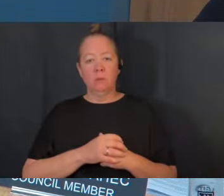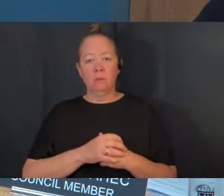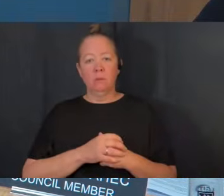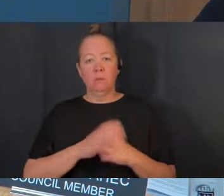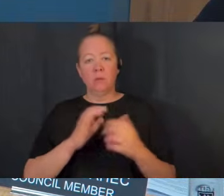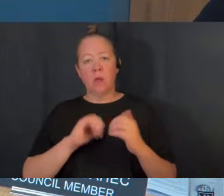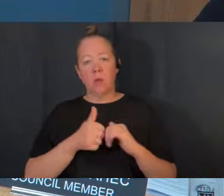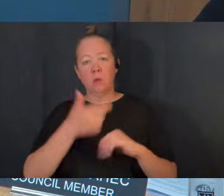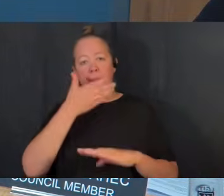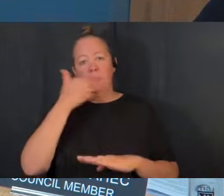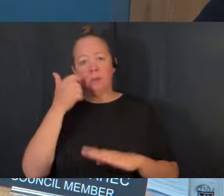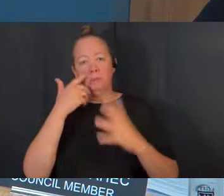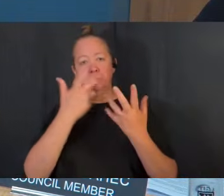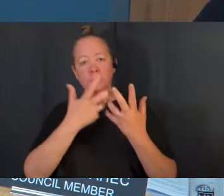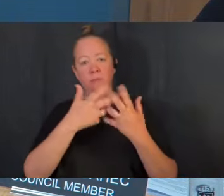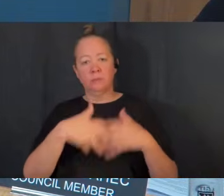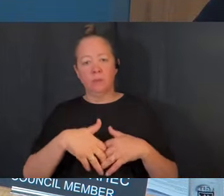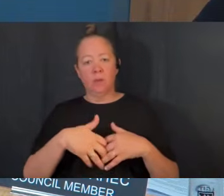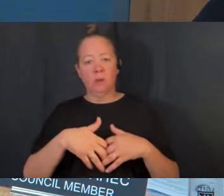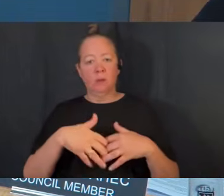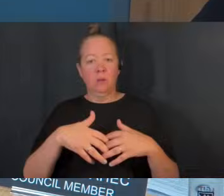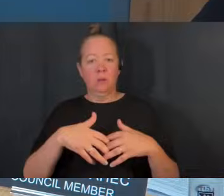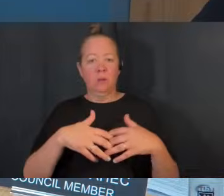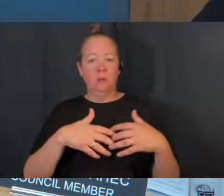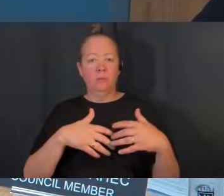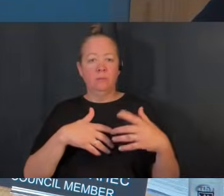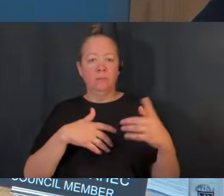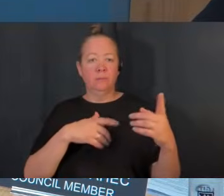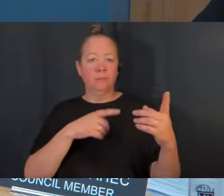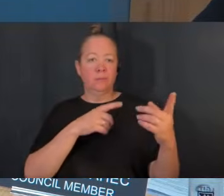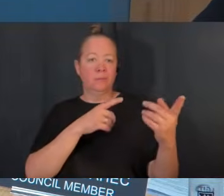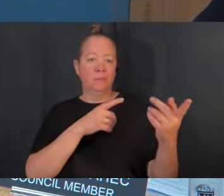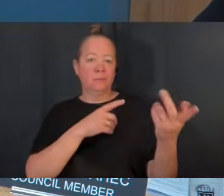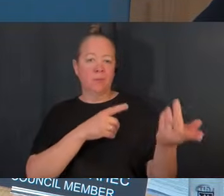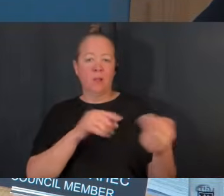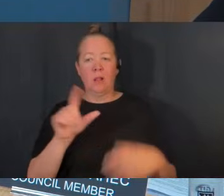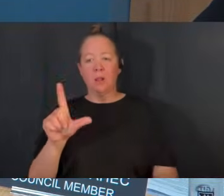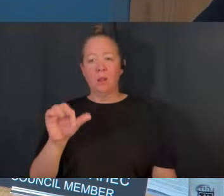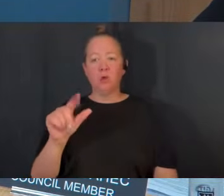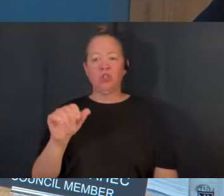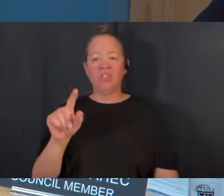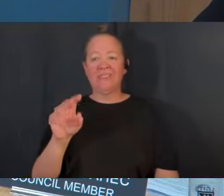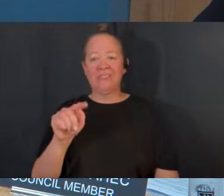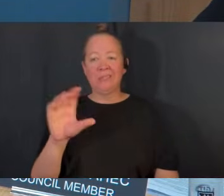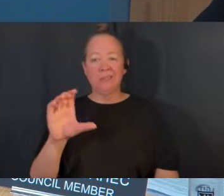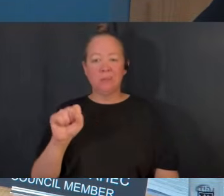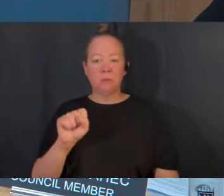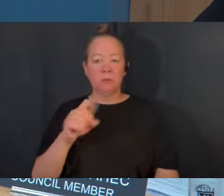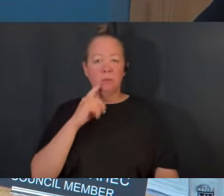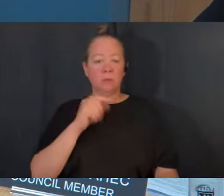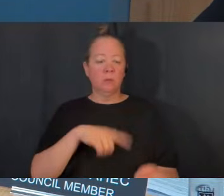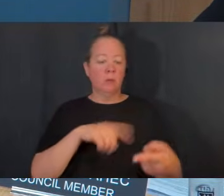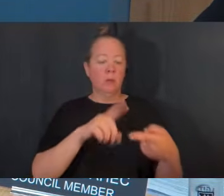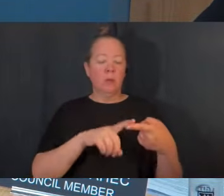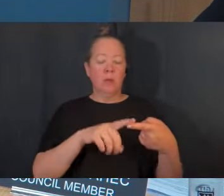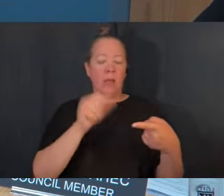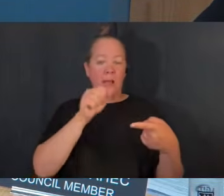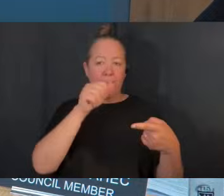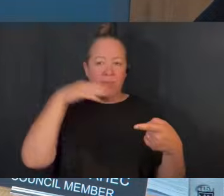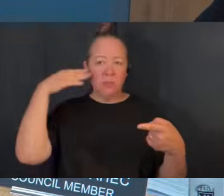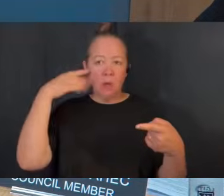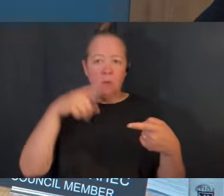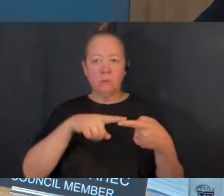which would be to a logistics site like an Amazon or UPS or FedEx, all of which would create a tremendous amount of